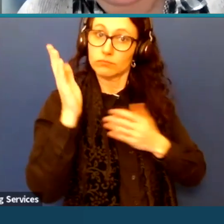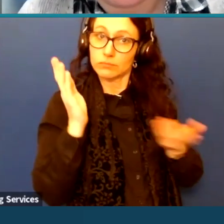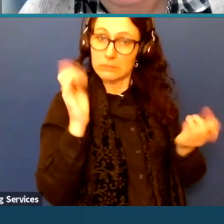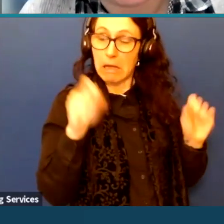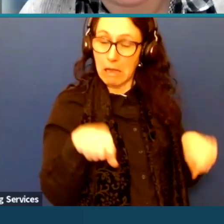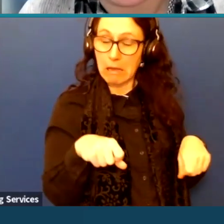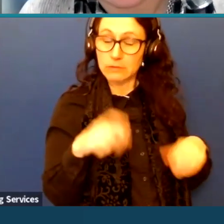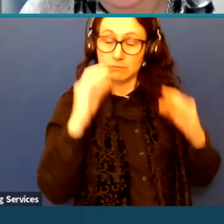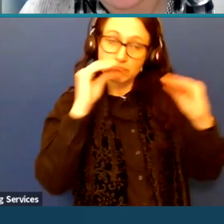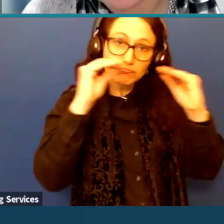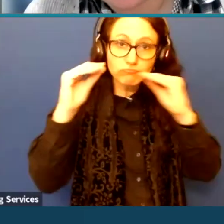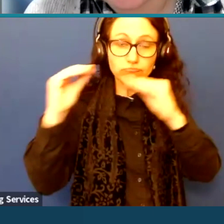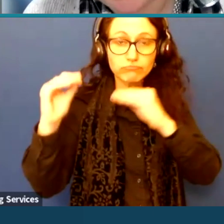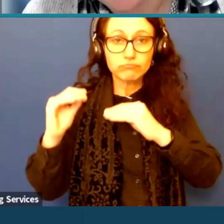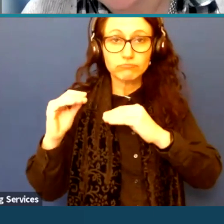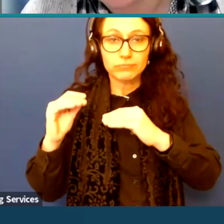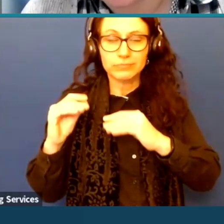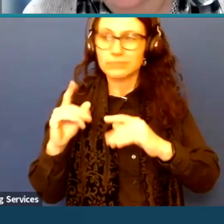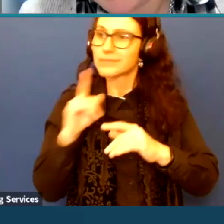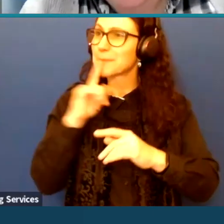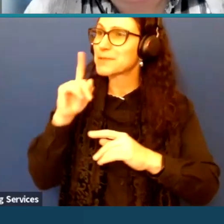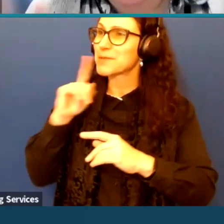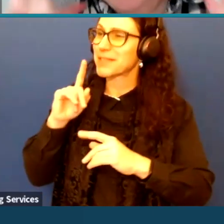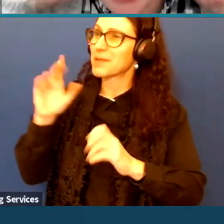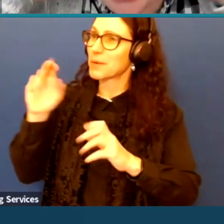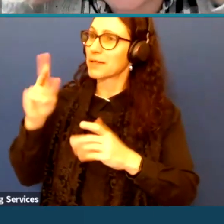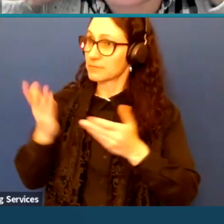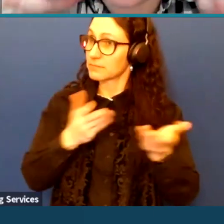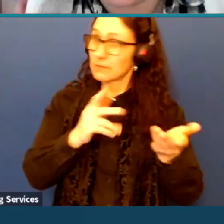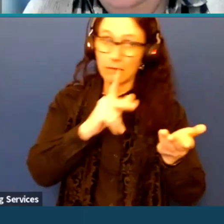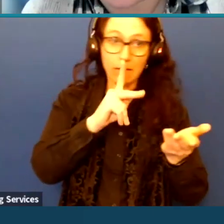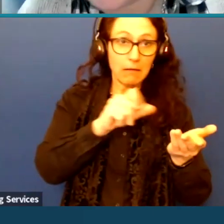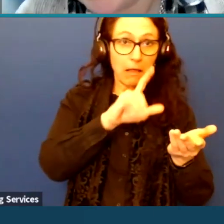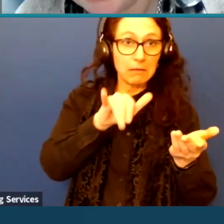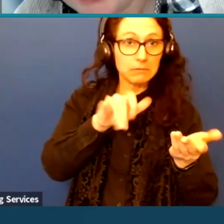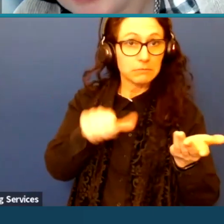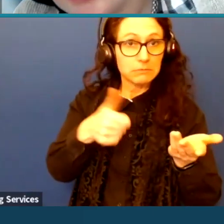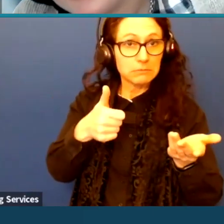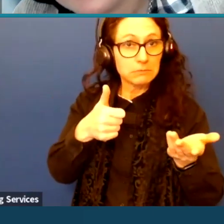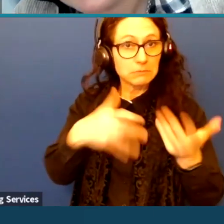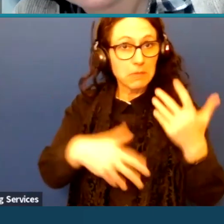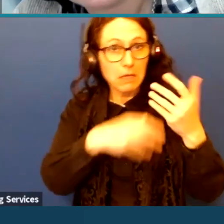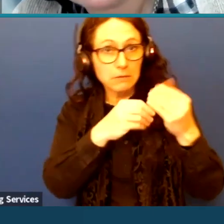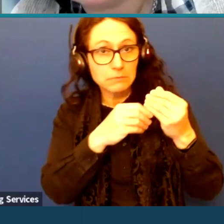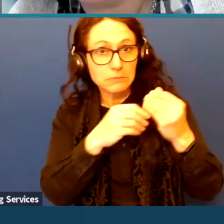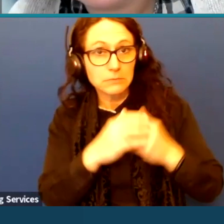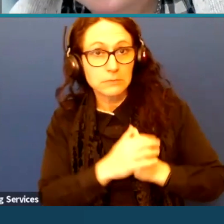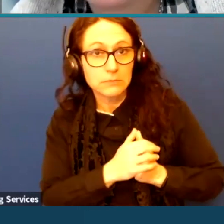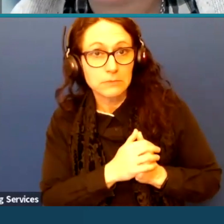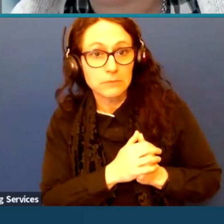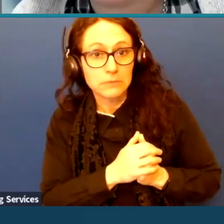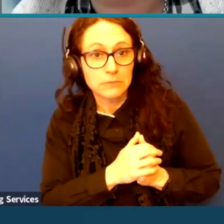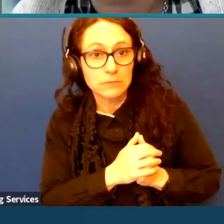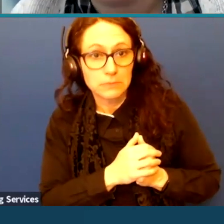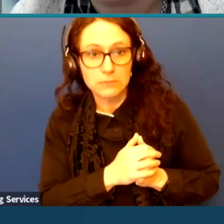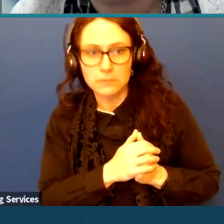Wonderful. Absolutely. Kelley, would you have any additional insights to add? Yeah, I think I'll build